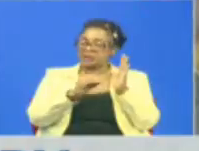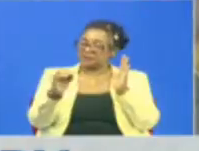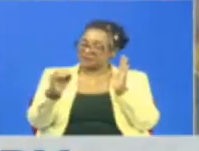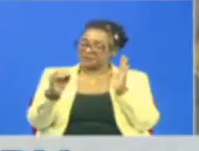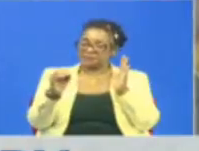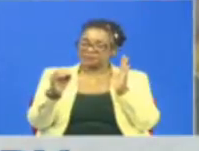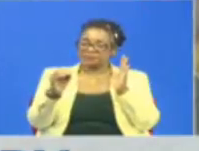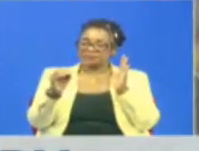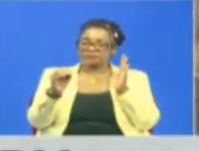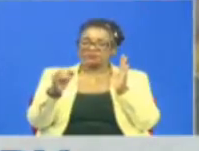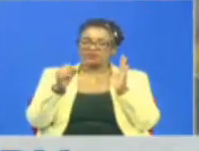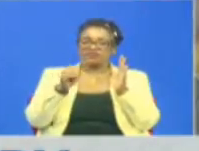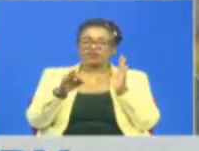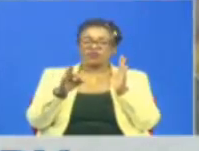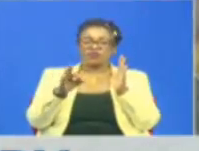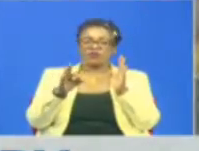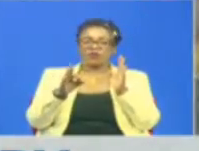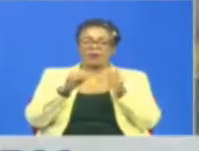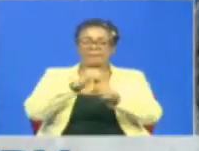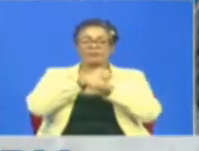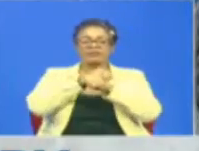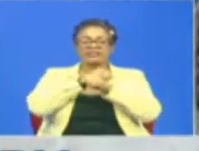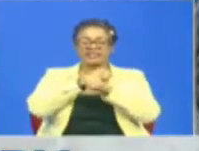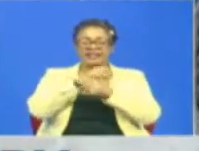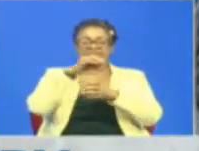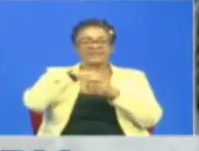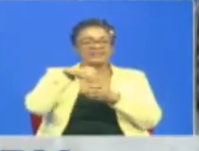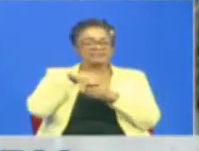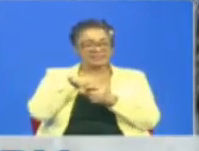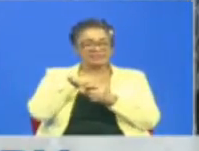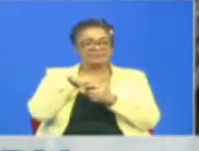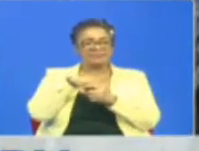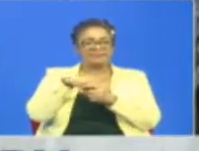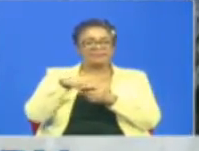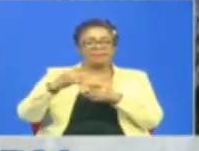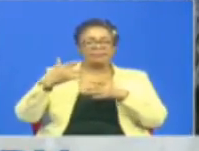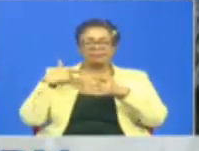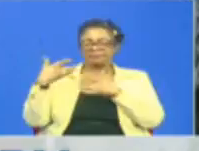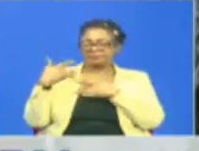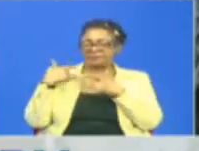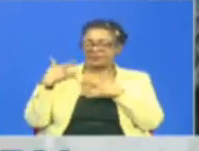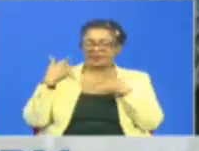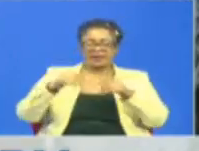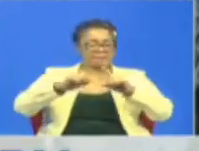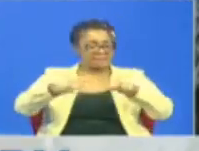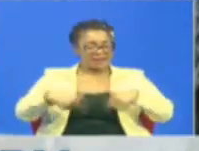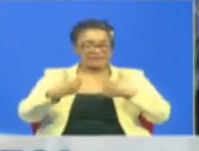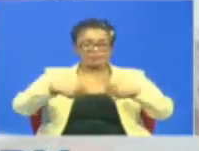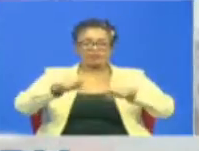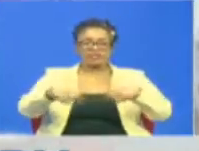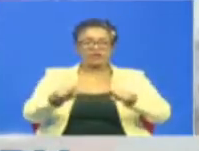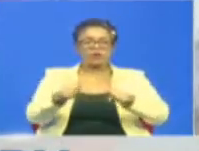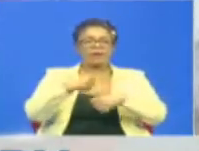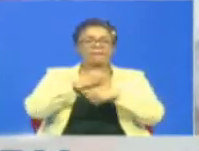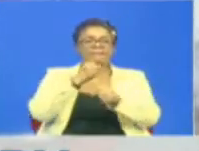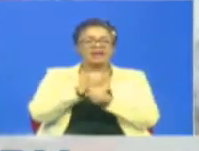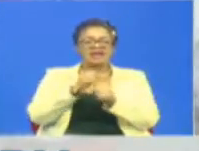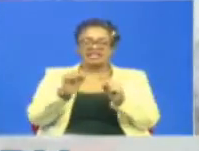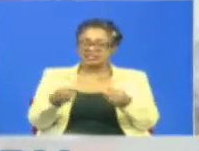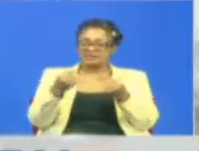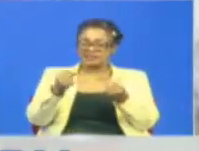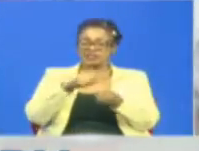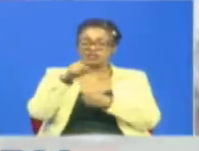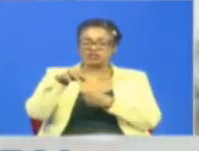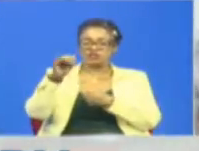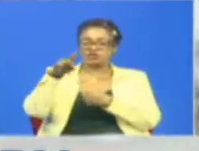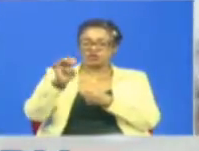in terms of protecting their investment. The constant and growing demand for motorcycles creates a safety zone for investors